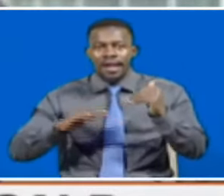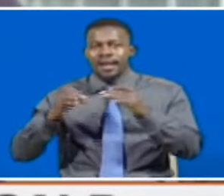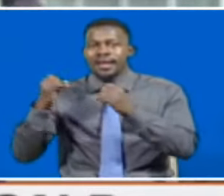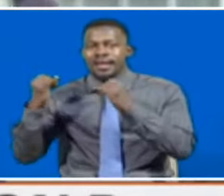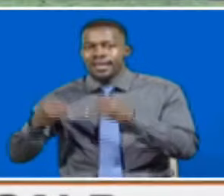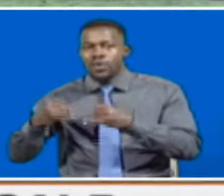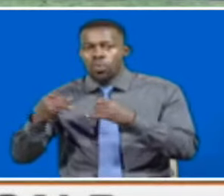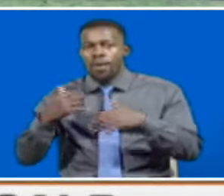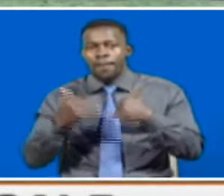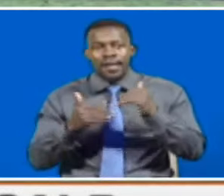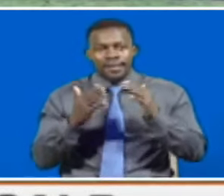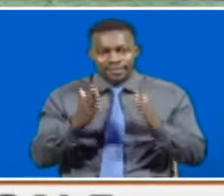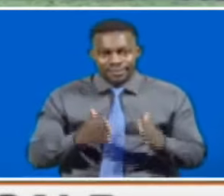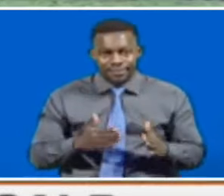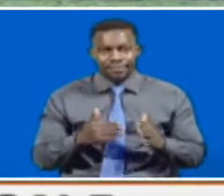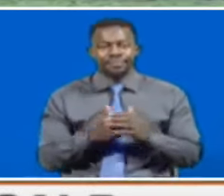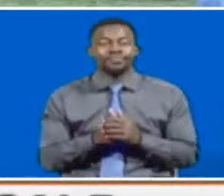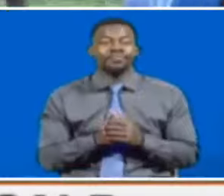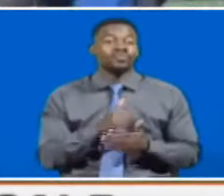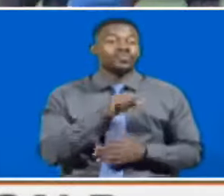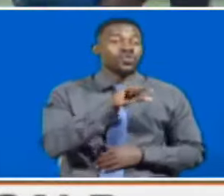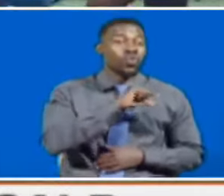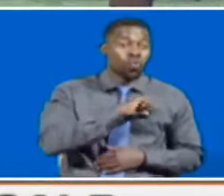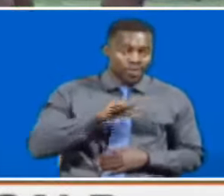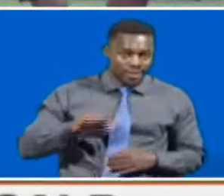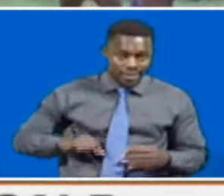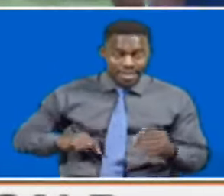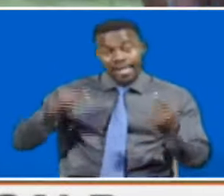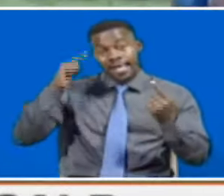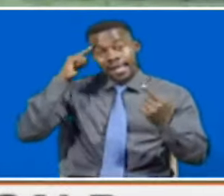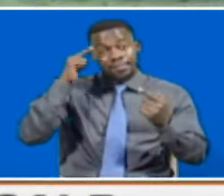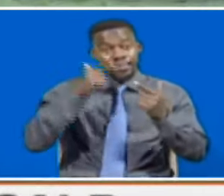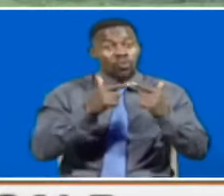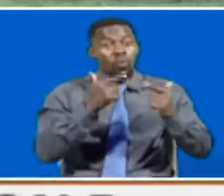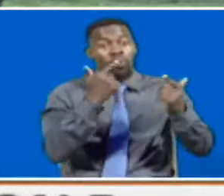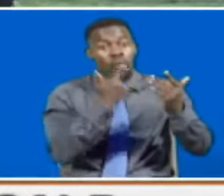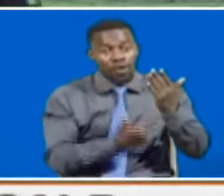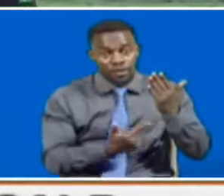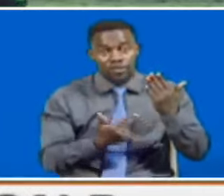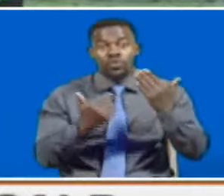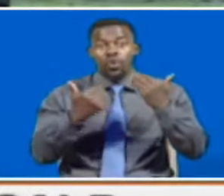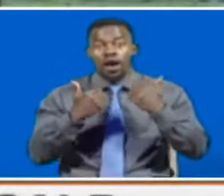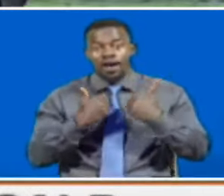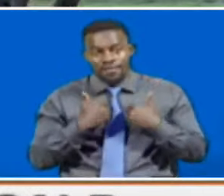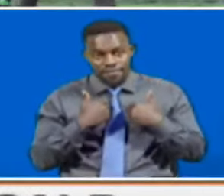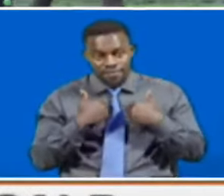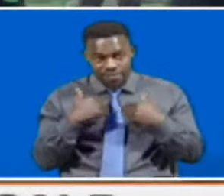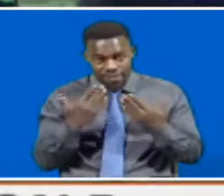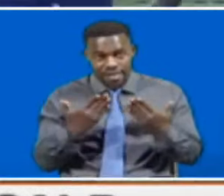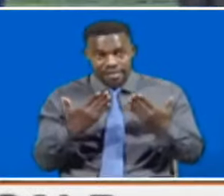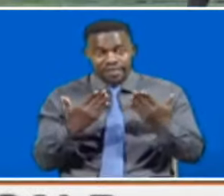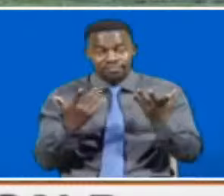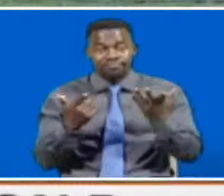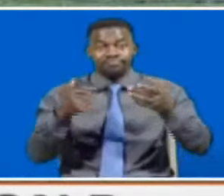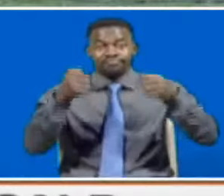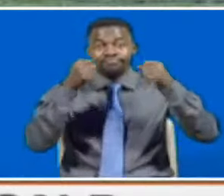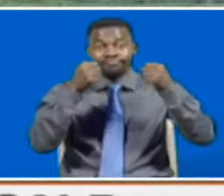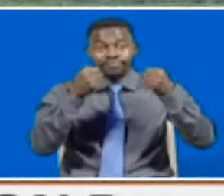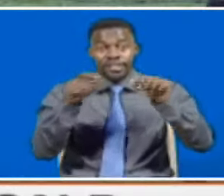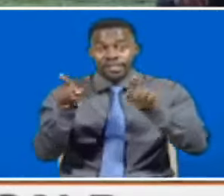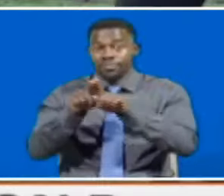huo uzoefu. Queens will be aiming to bring back memories of 2012 when they last won the Kenya